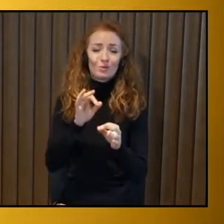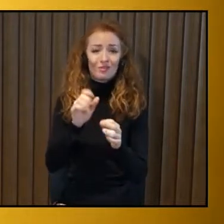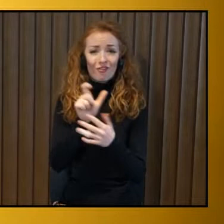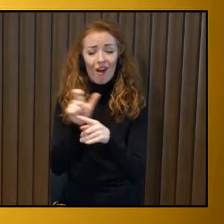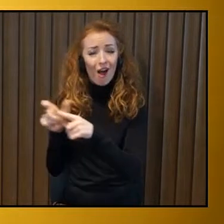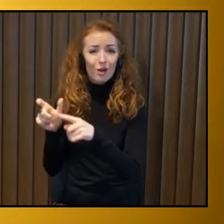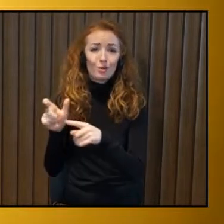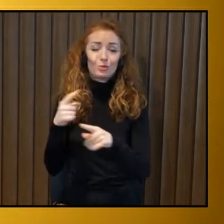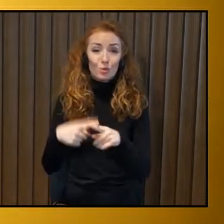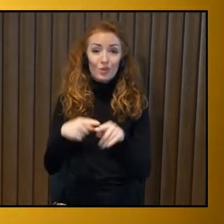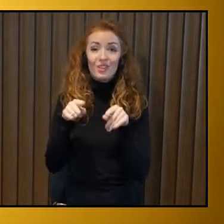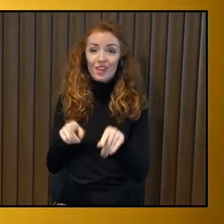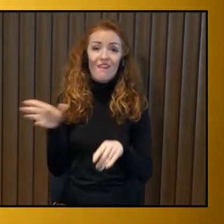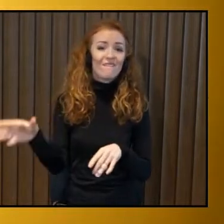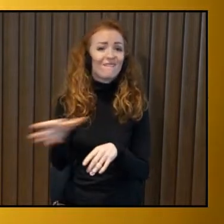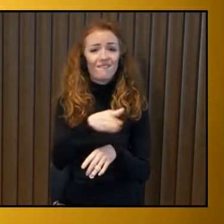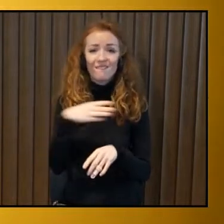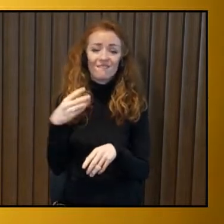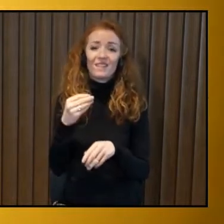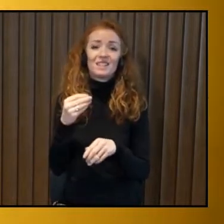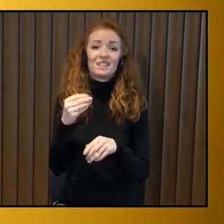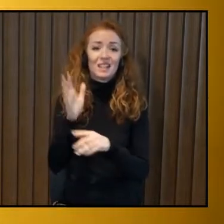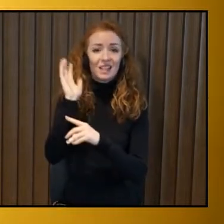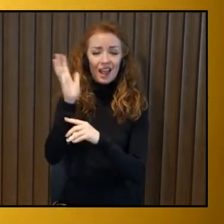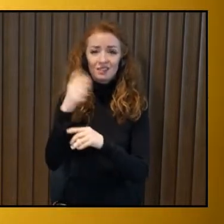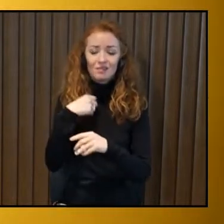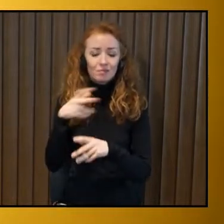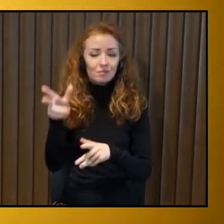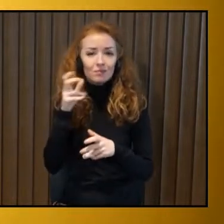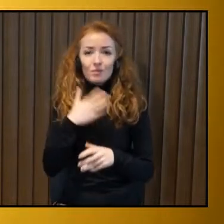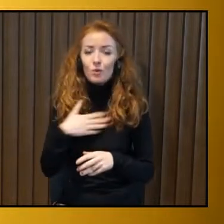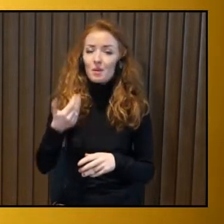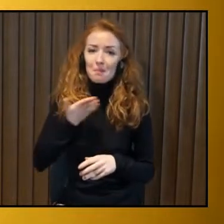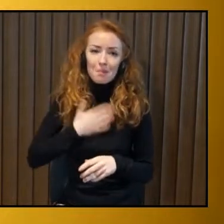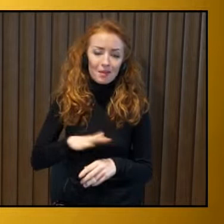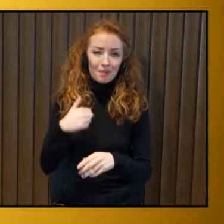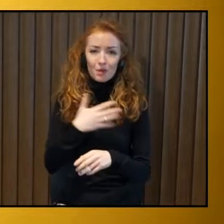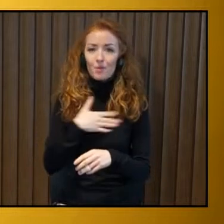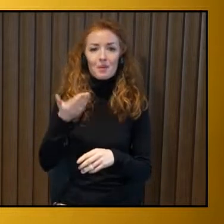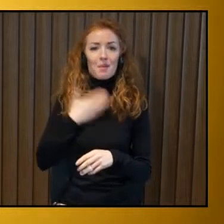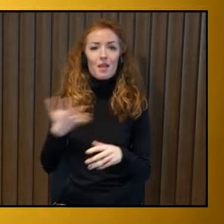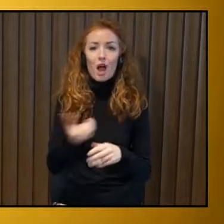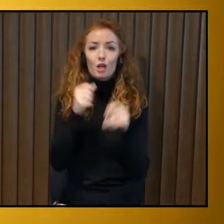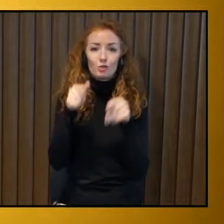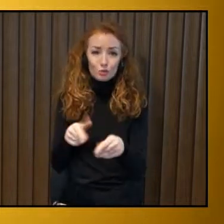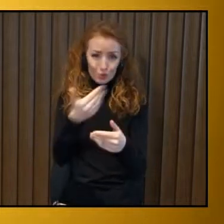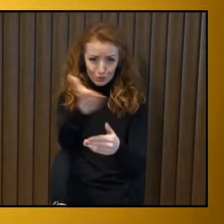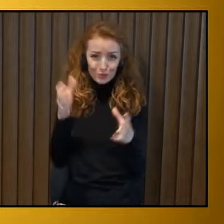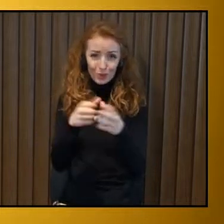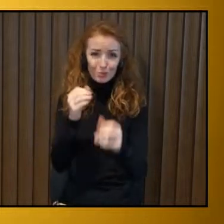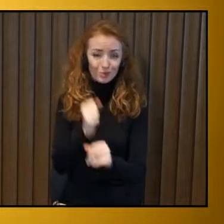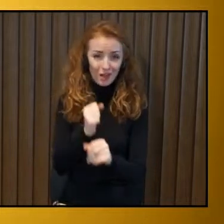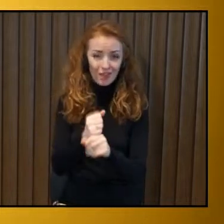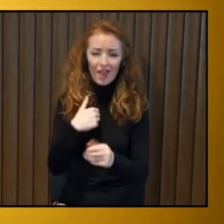resonated back to me. So this is very exciting for me. I love working with this group. I've gotten to work with you guys for a few years now. So